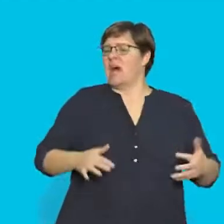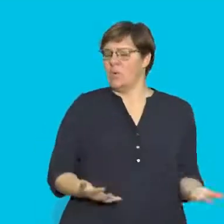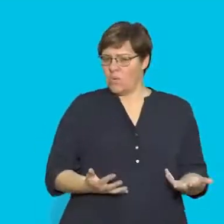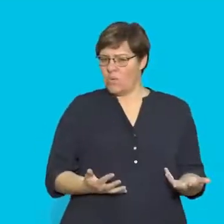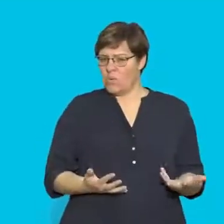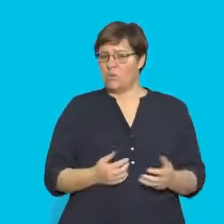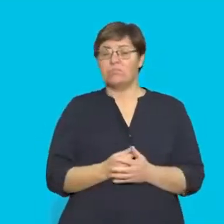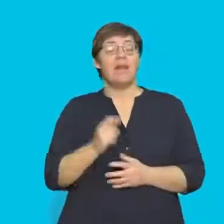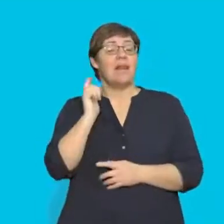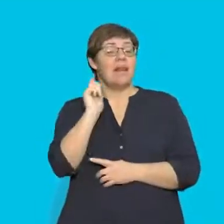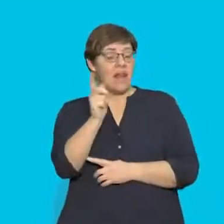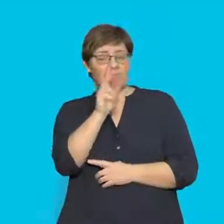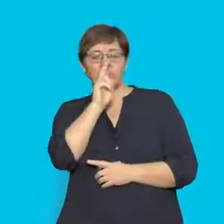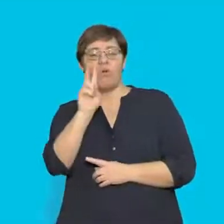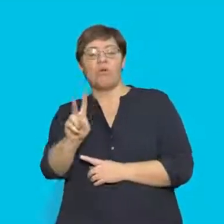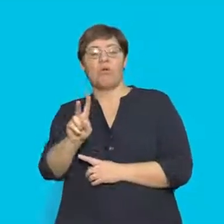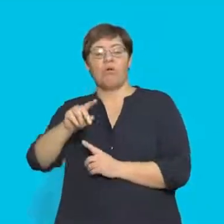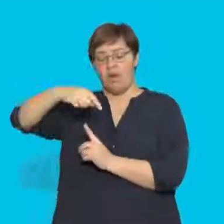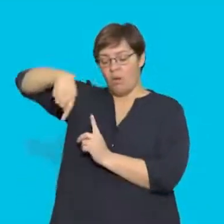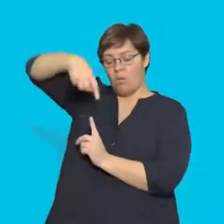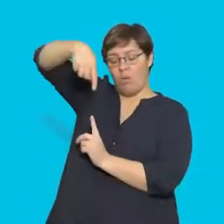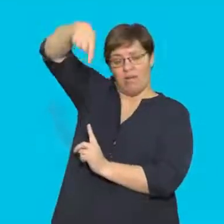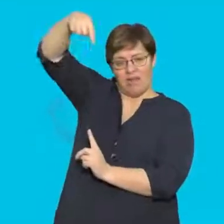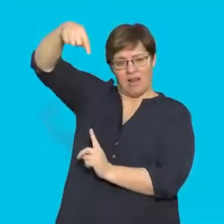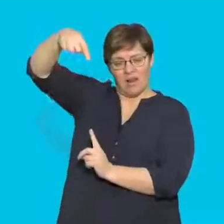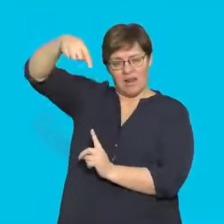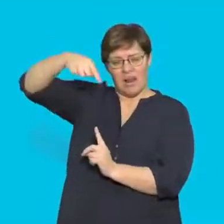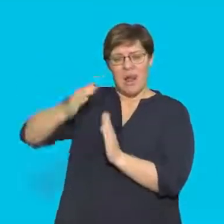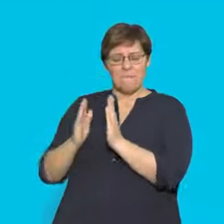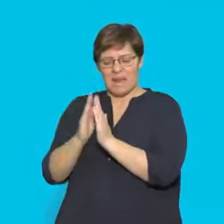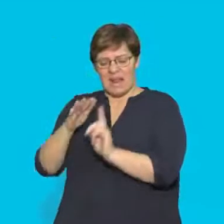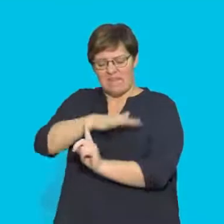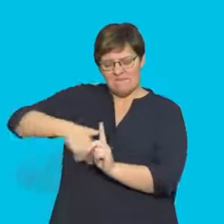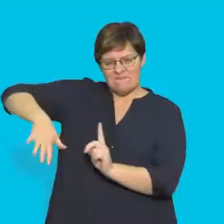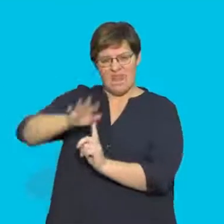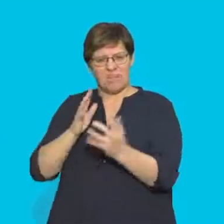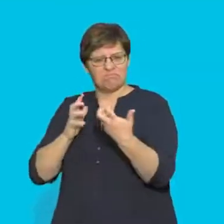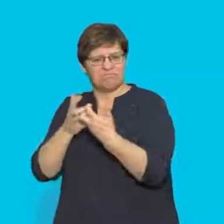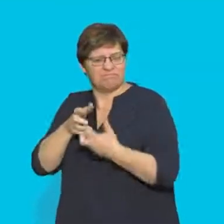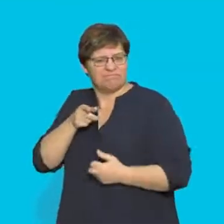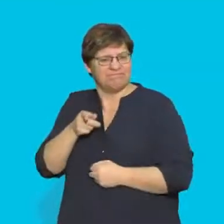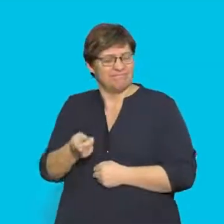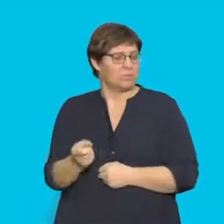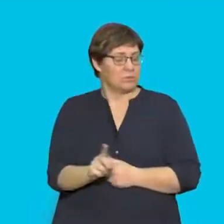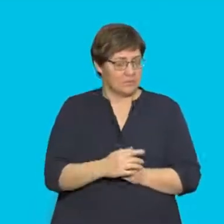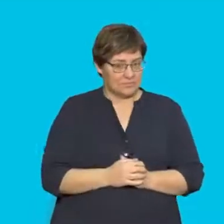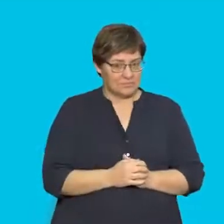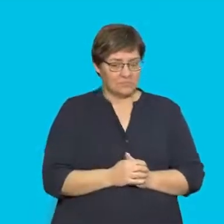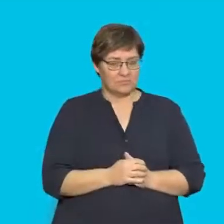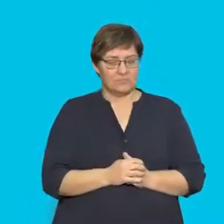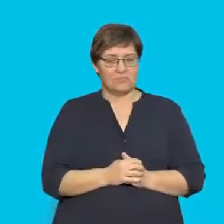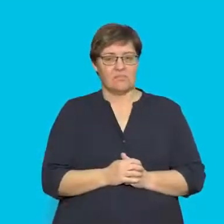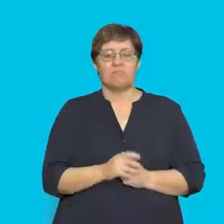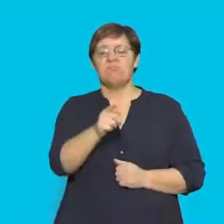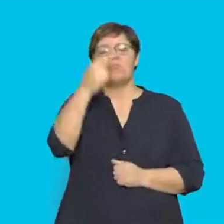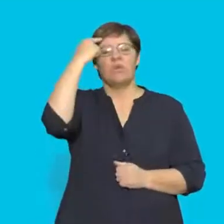And later we'll look at a coil and say, what's the magnetic field that is around a coil? Right. Now, have